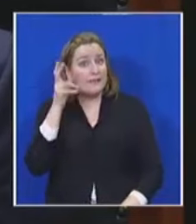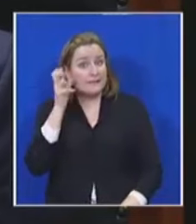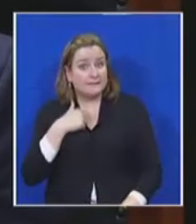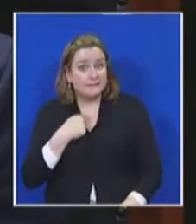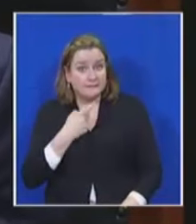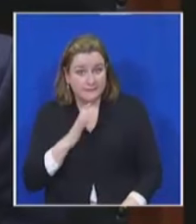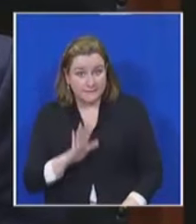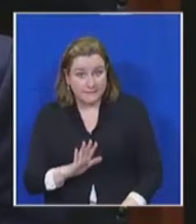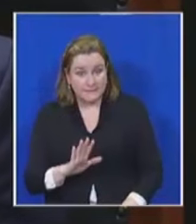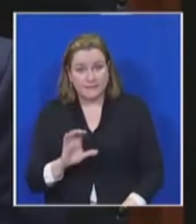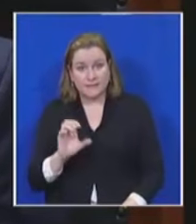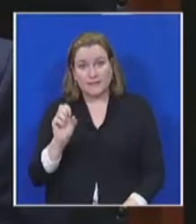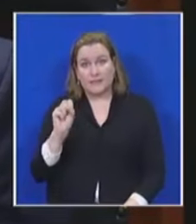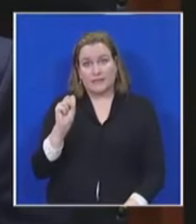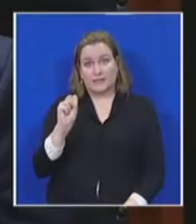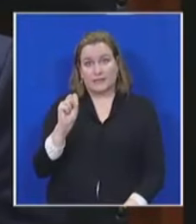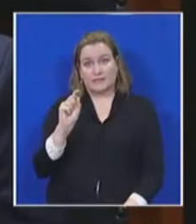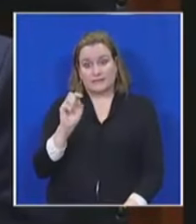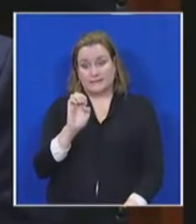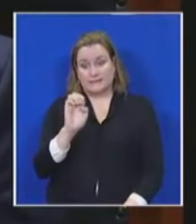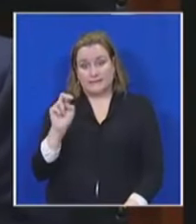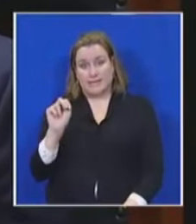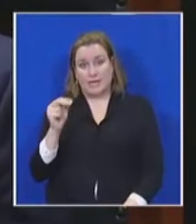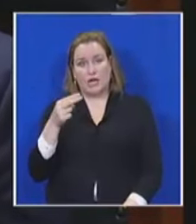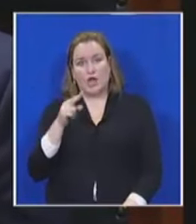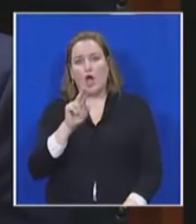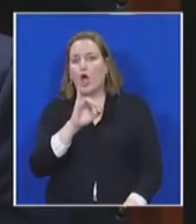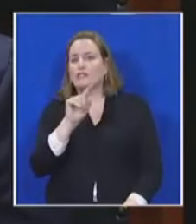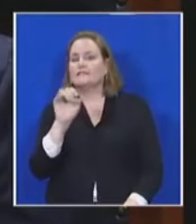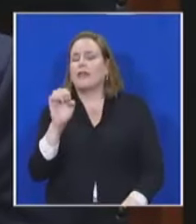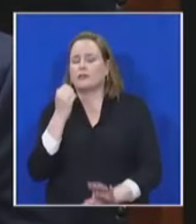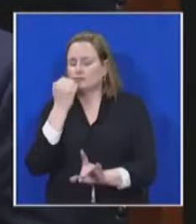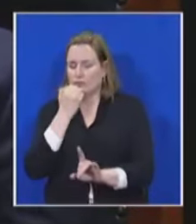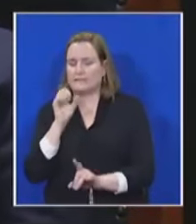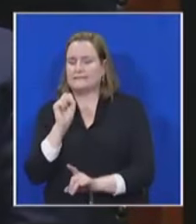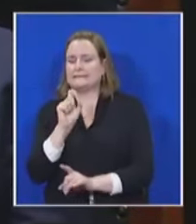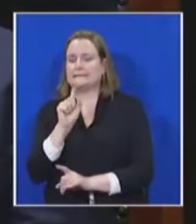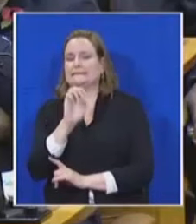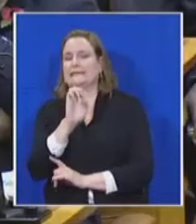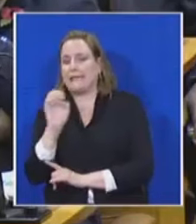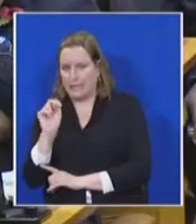Steenhuisen, yes, my apologies, yes. Honorable members,